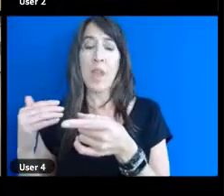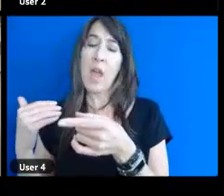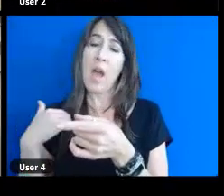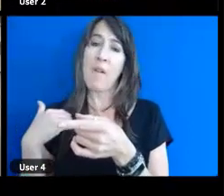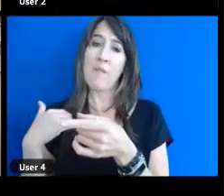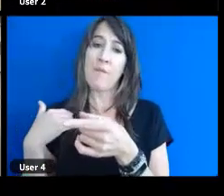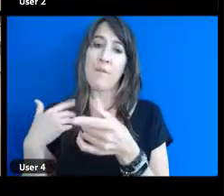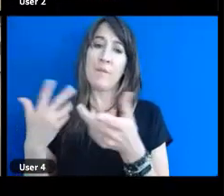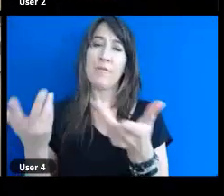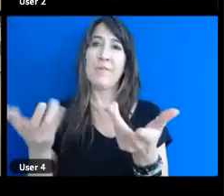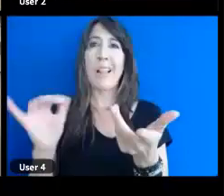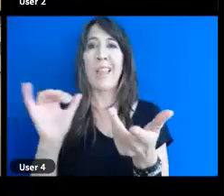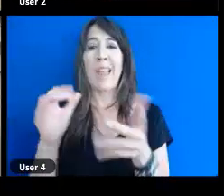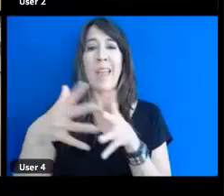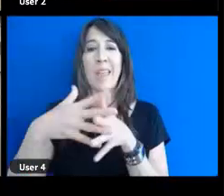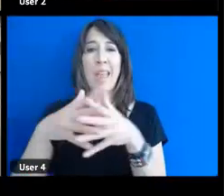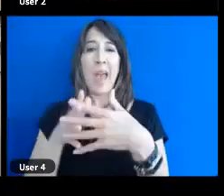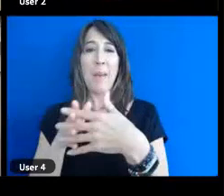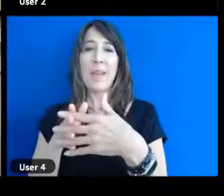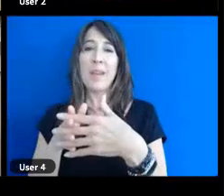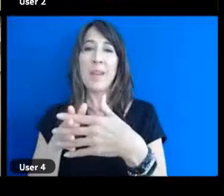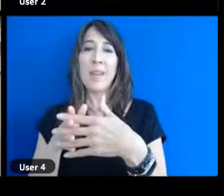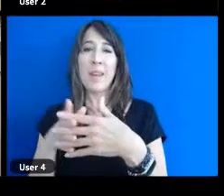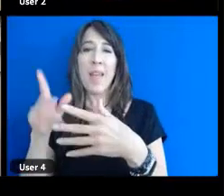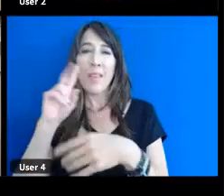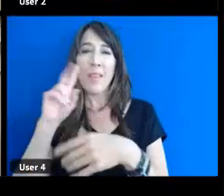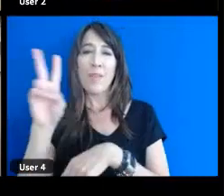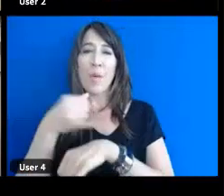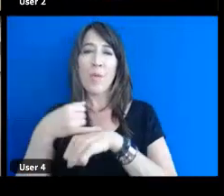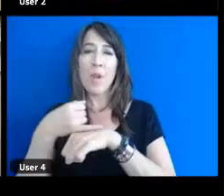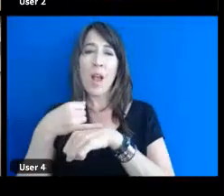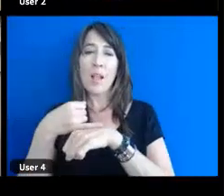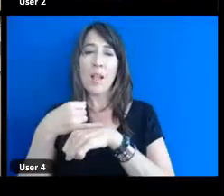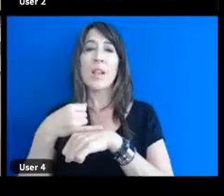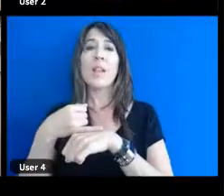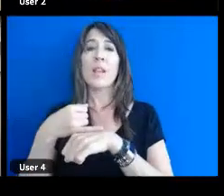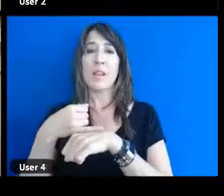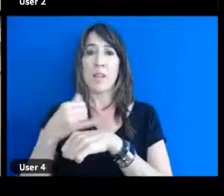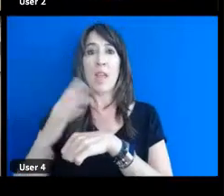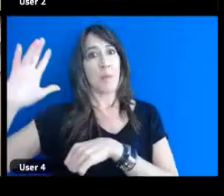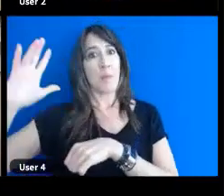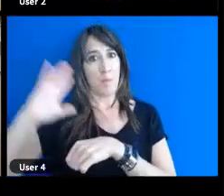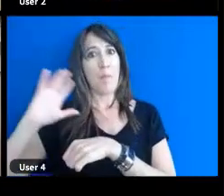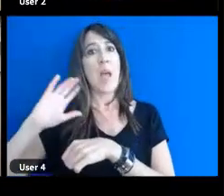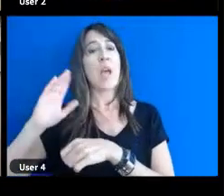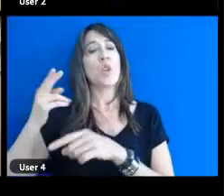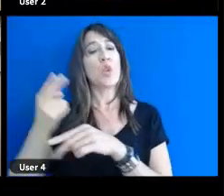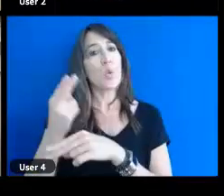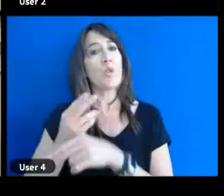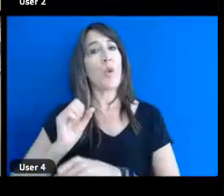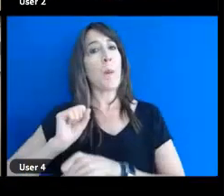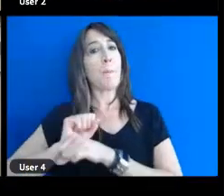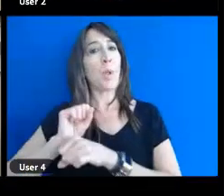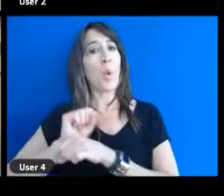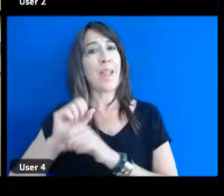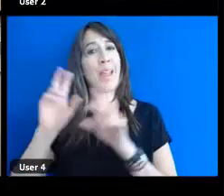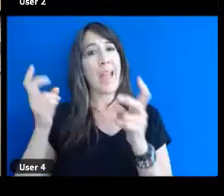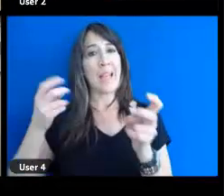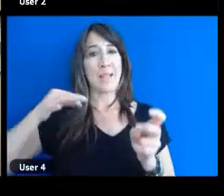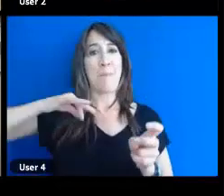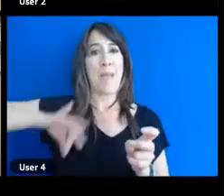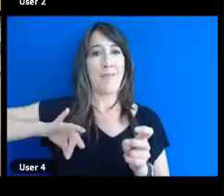the fact that they have, it's almost like a cabin I think it's on Vancouver Island, that they have in